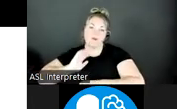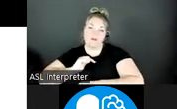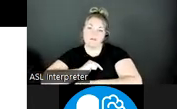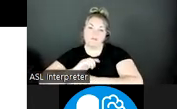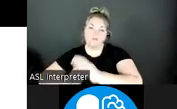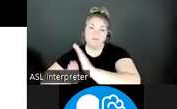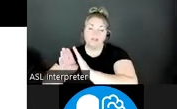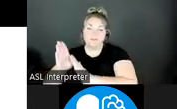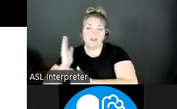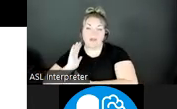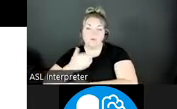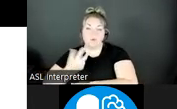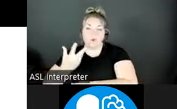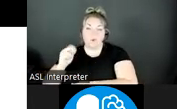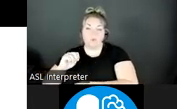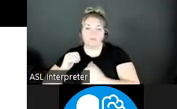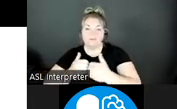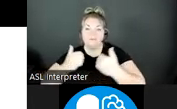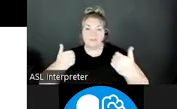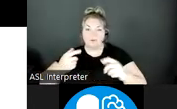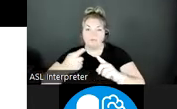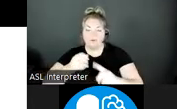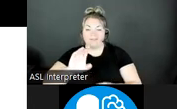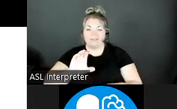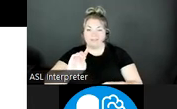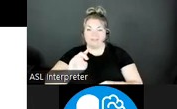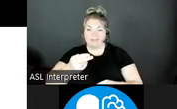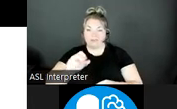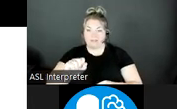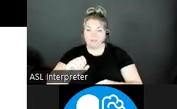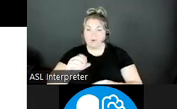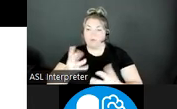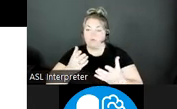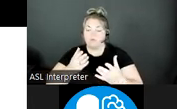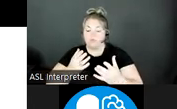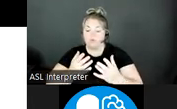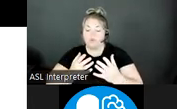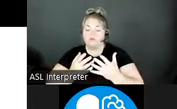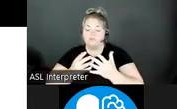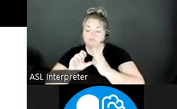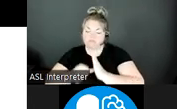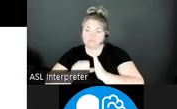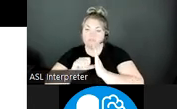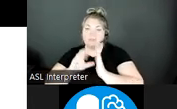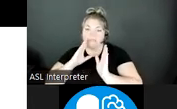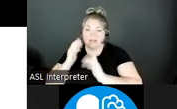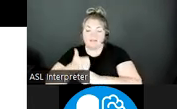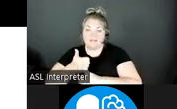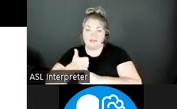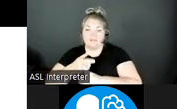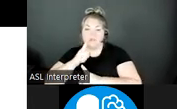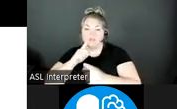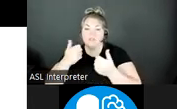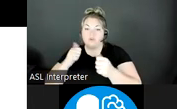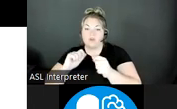own outside of CDHS. So I just want to reiterate that the plan itself is really trying